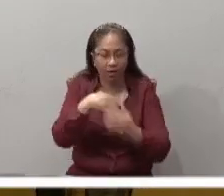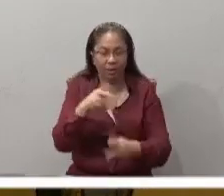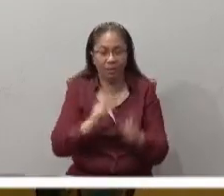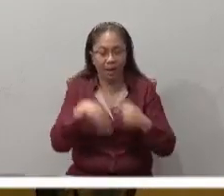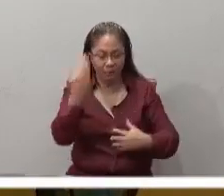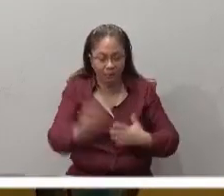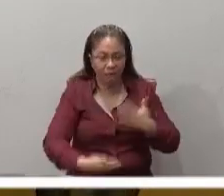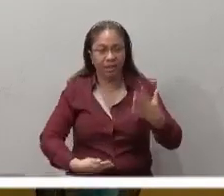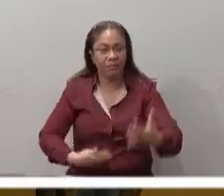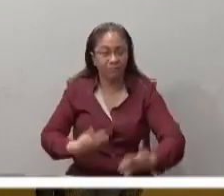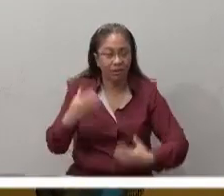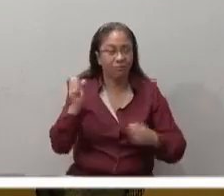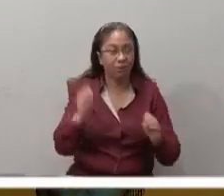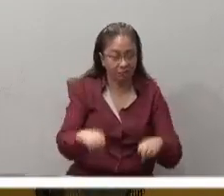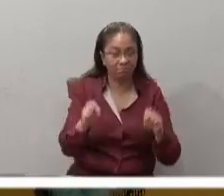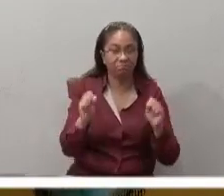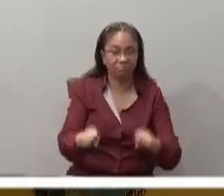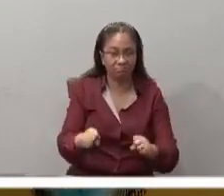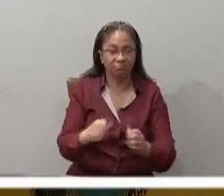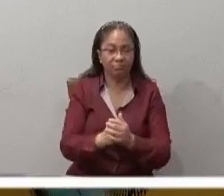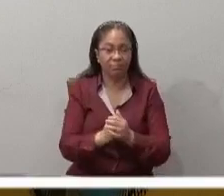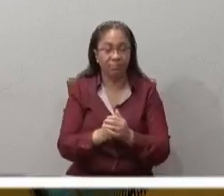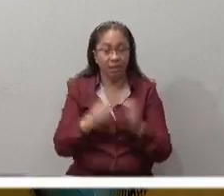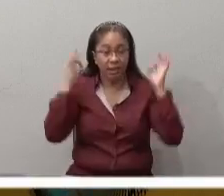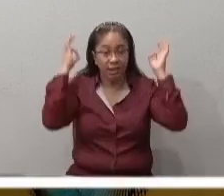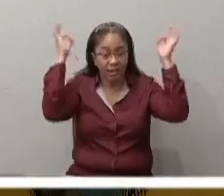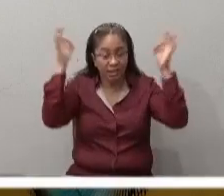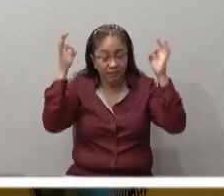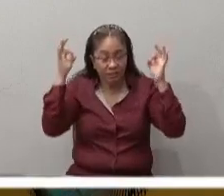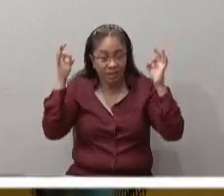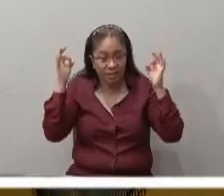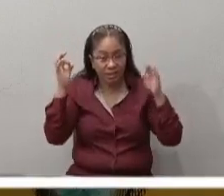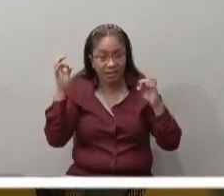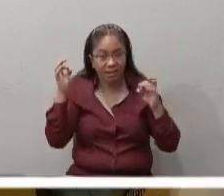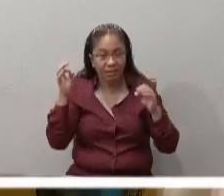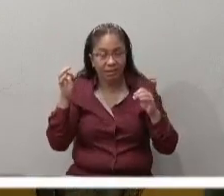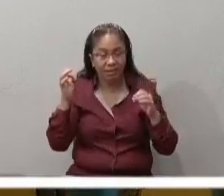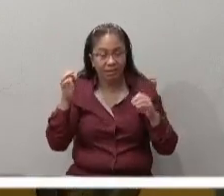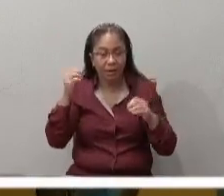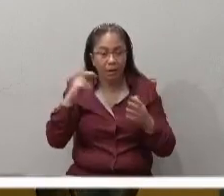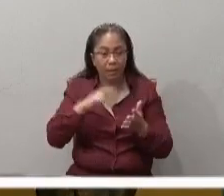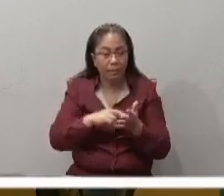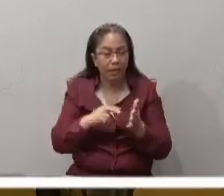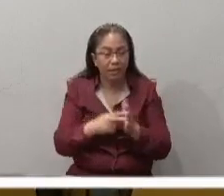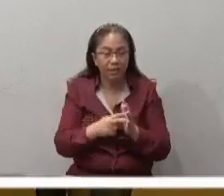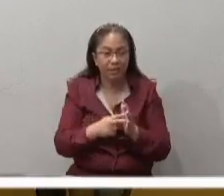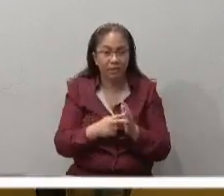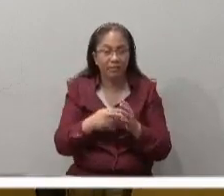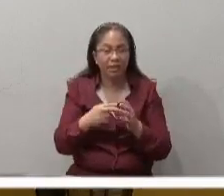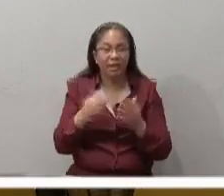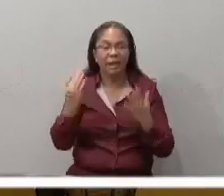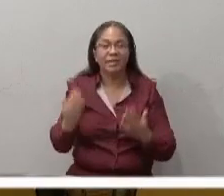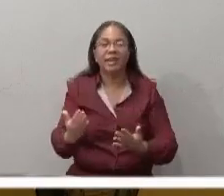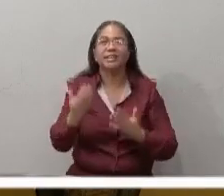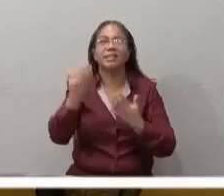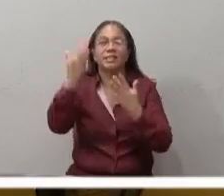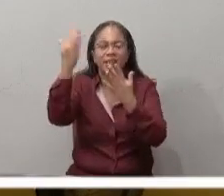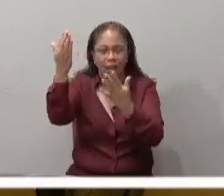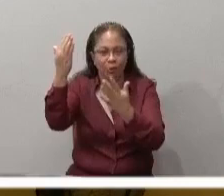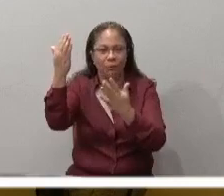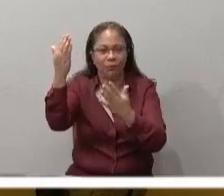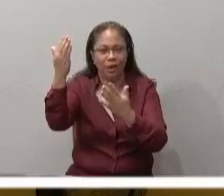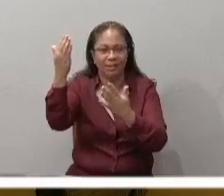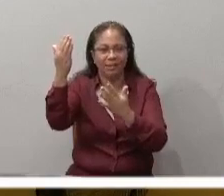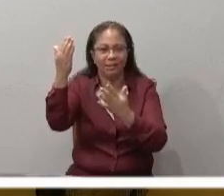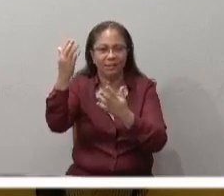Everyone. The second nature of the banquet is that this banquet is a sacrificial banquet. It's about a sacrifice that is